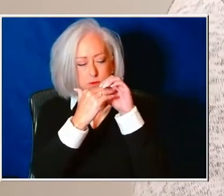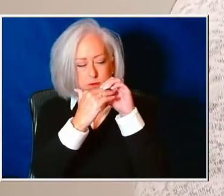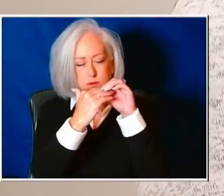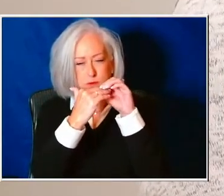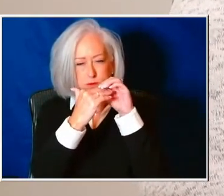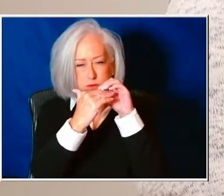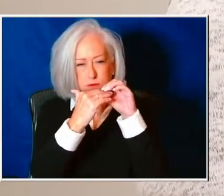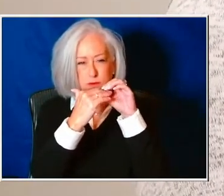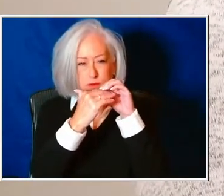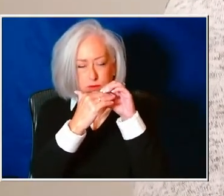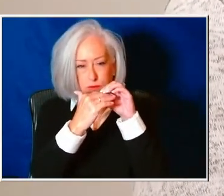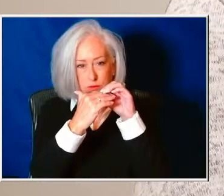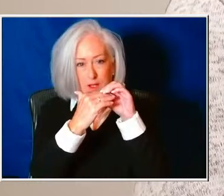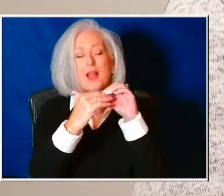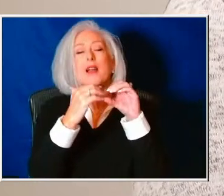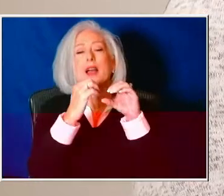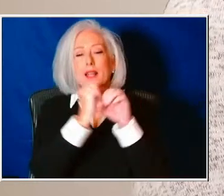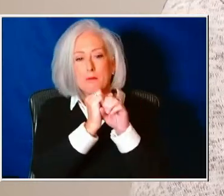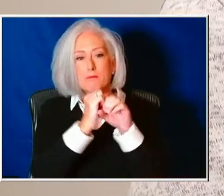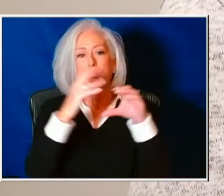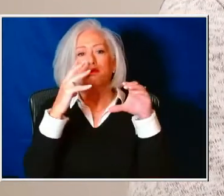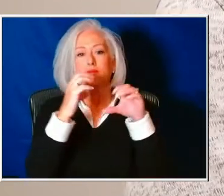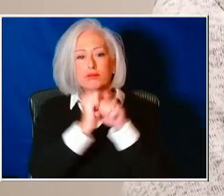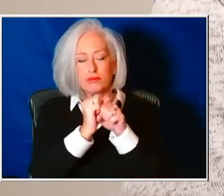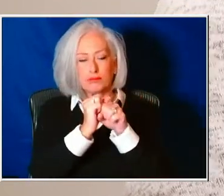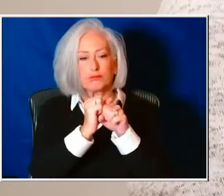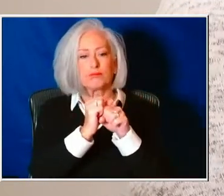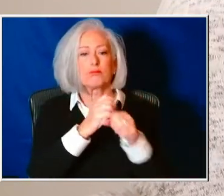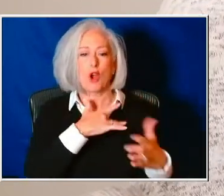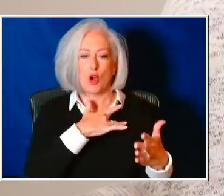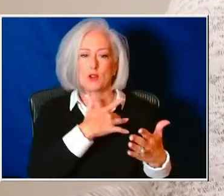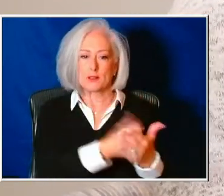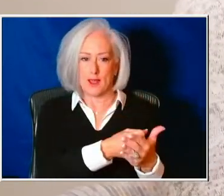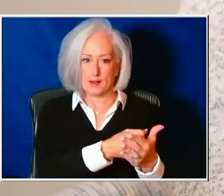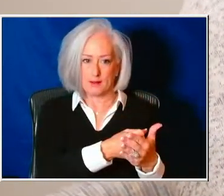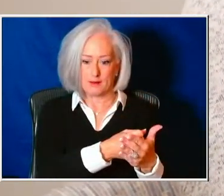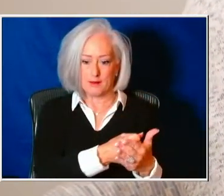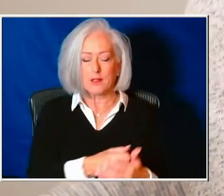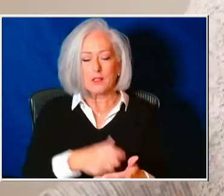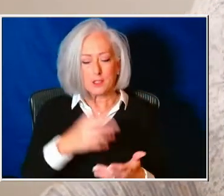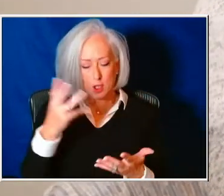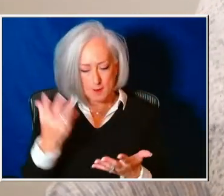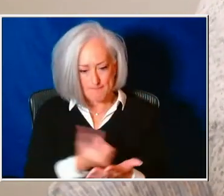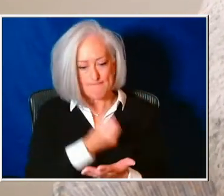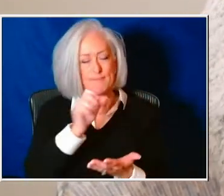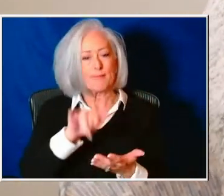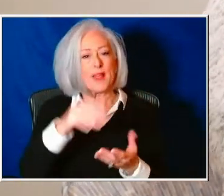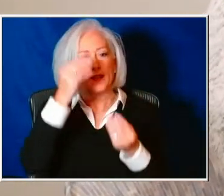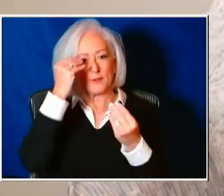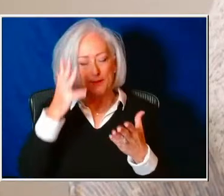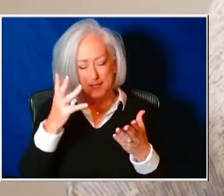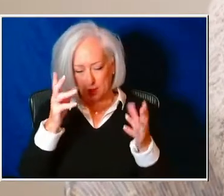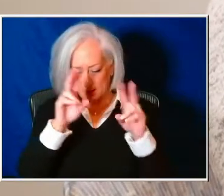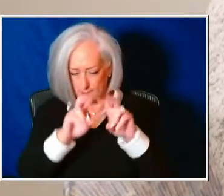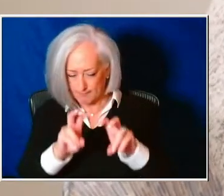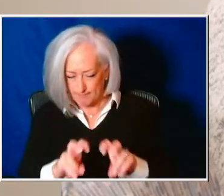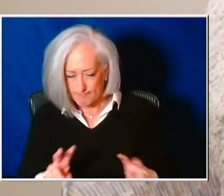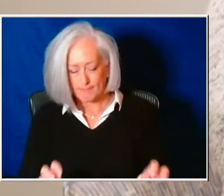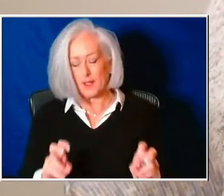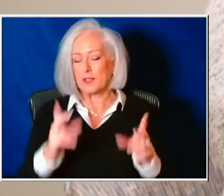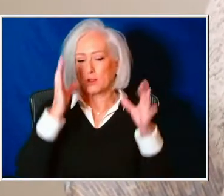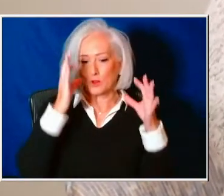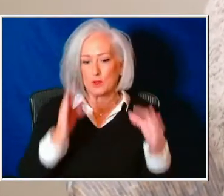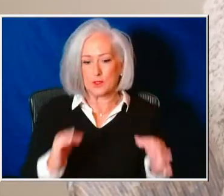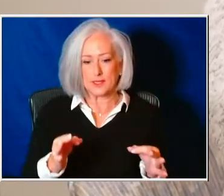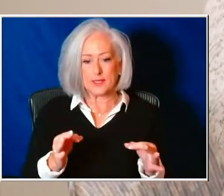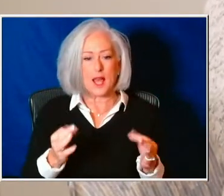So we take this information and we can decide how aggressive we need to be, the patient and the provider,